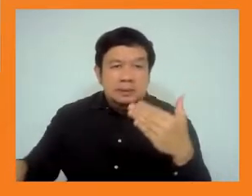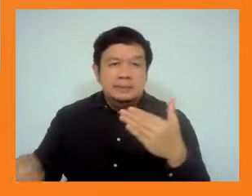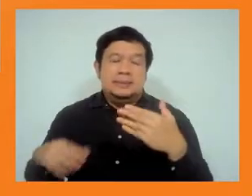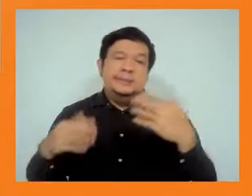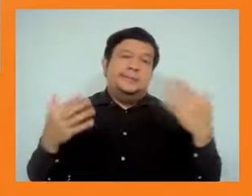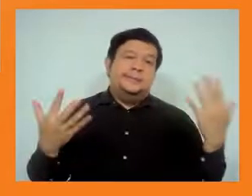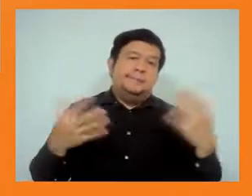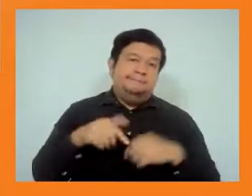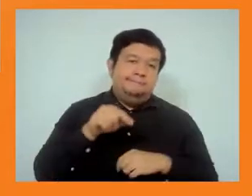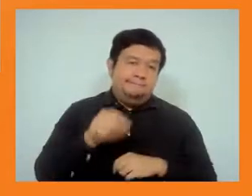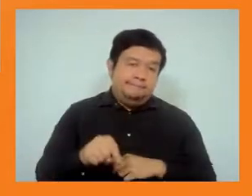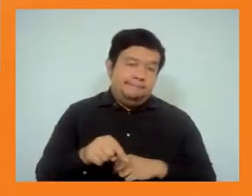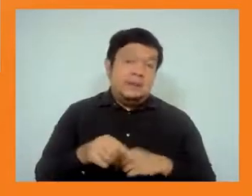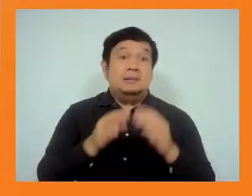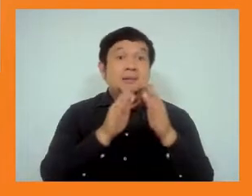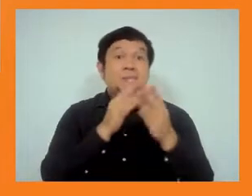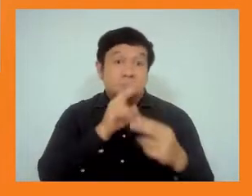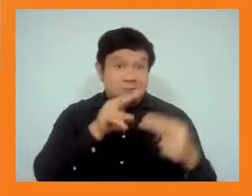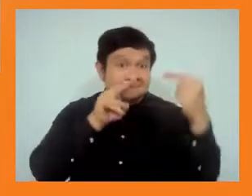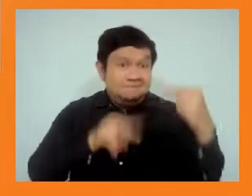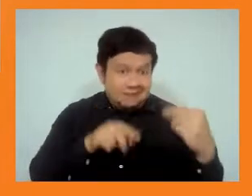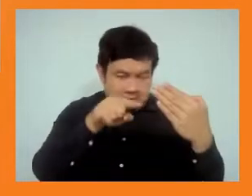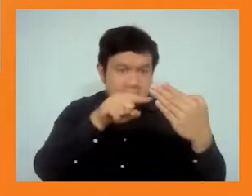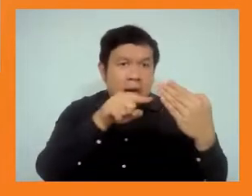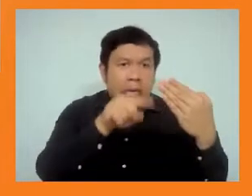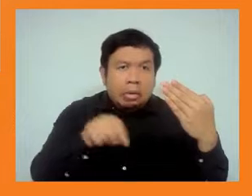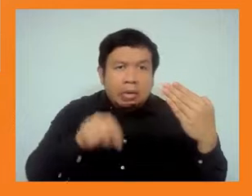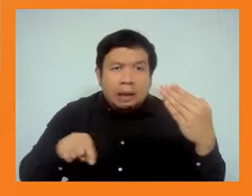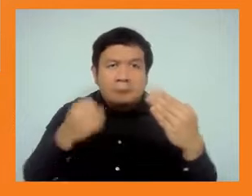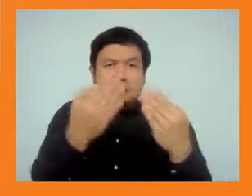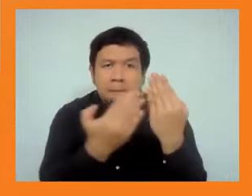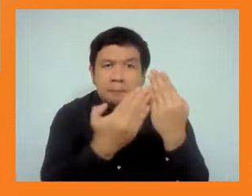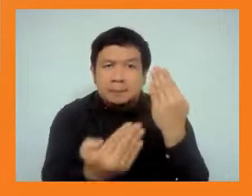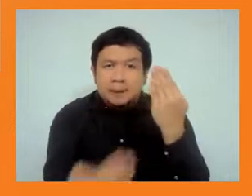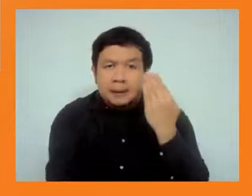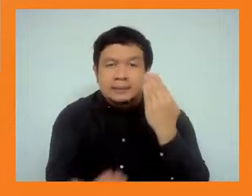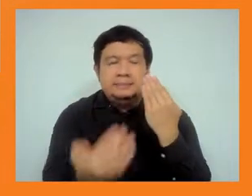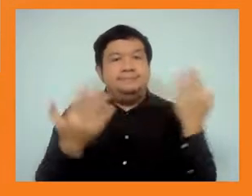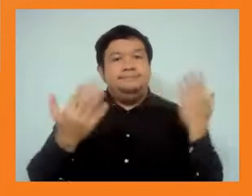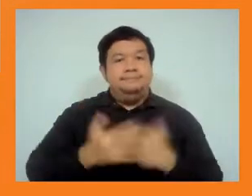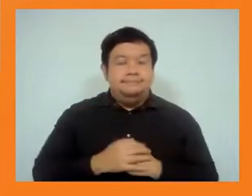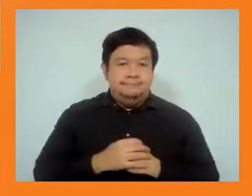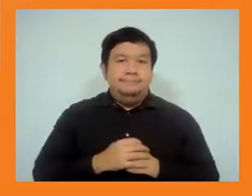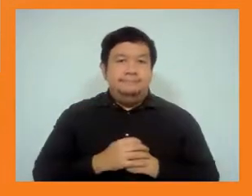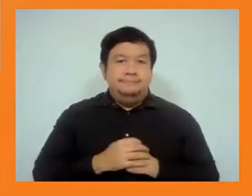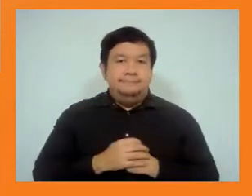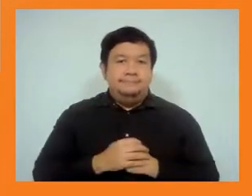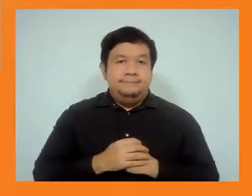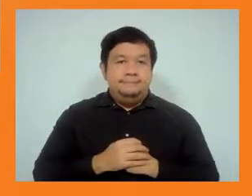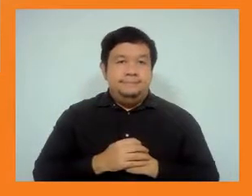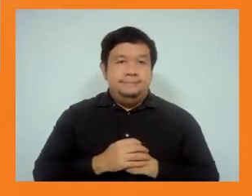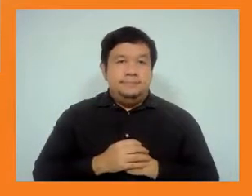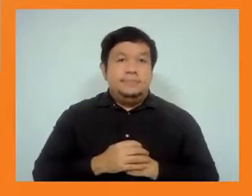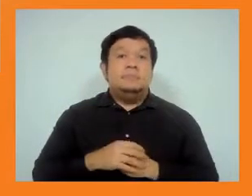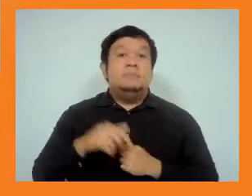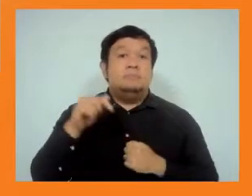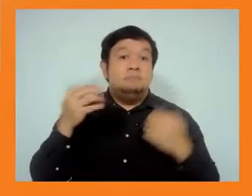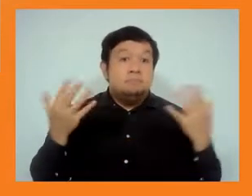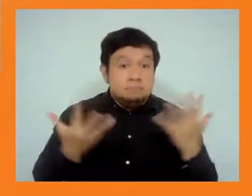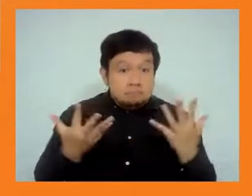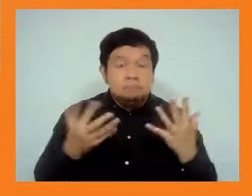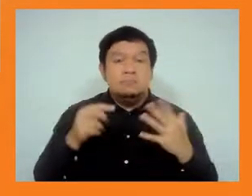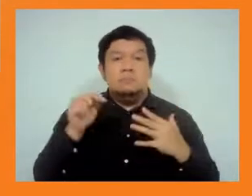Yeah, my topic is going beyond the aspirational. So towards a